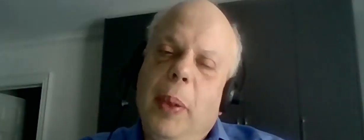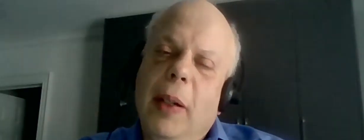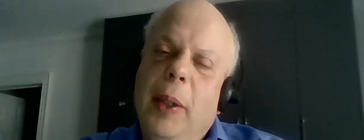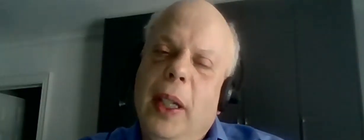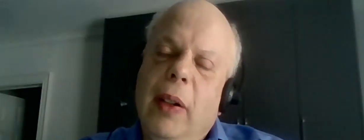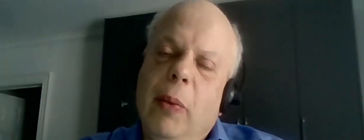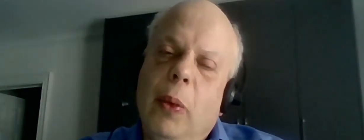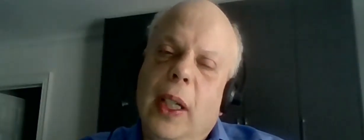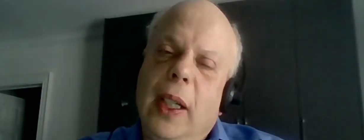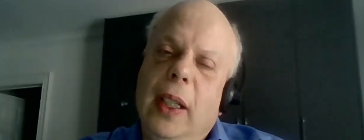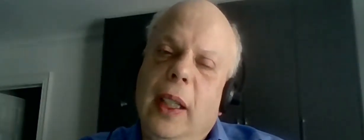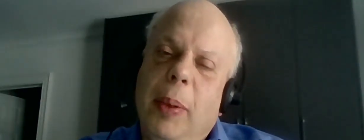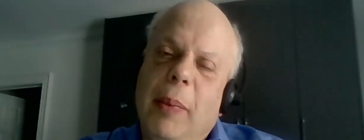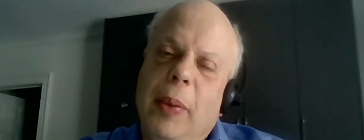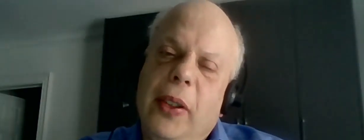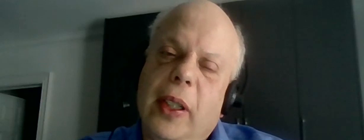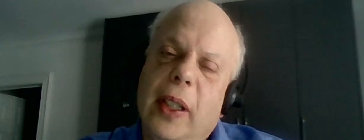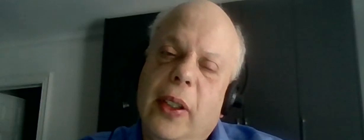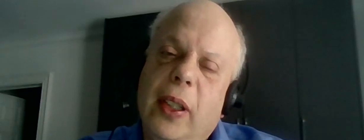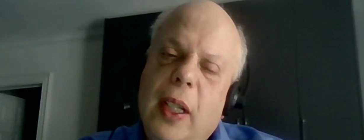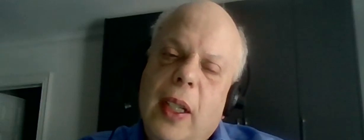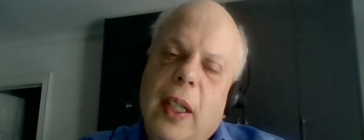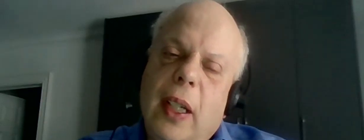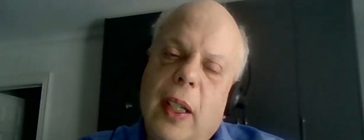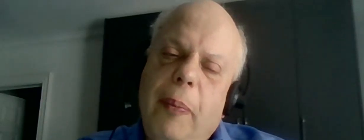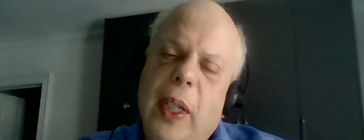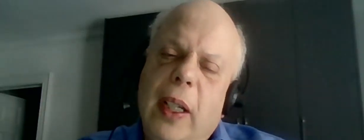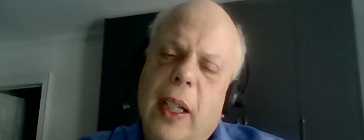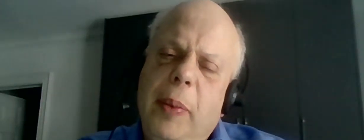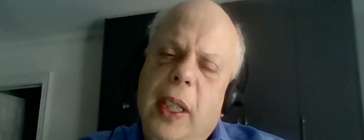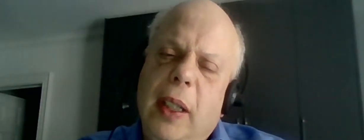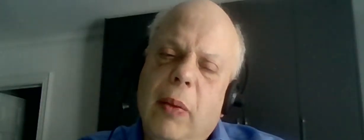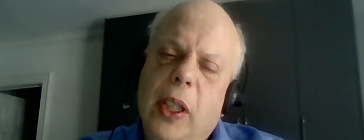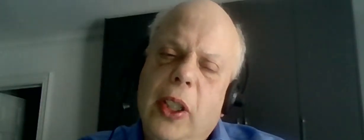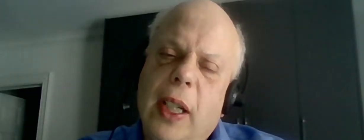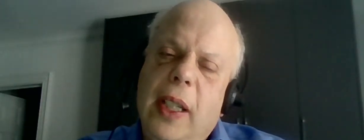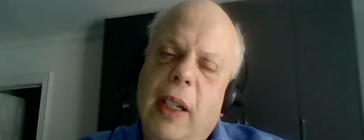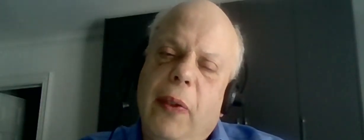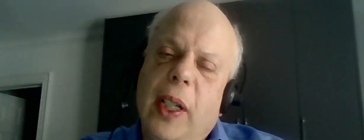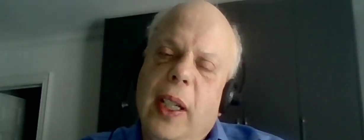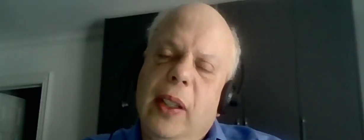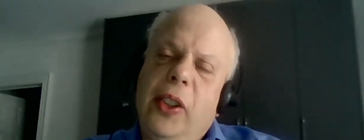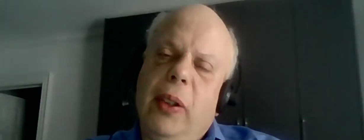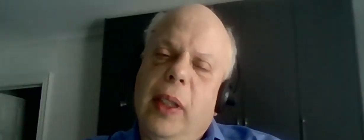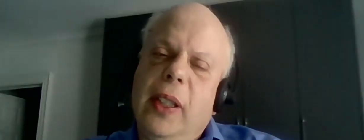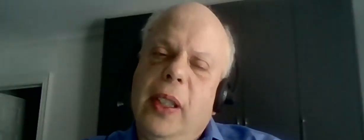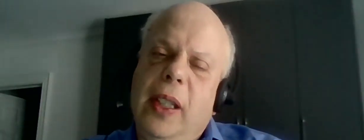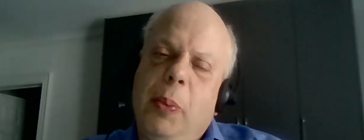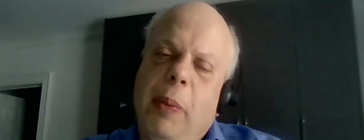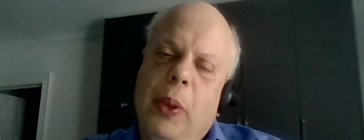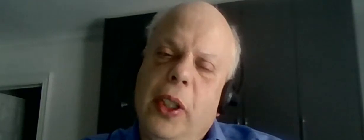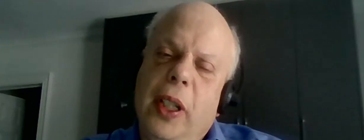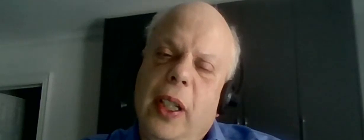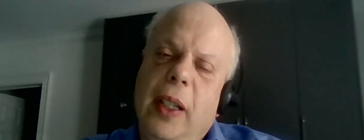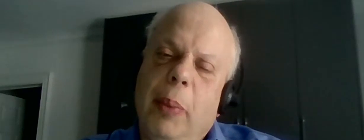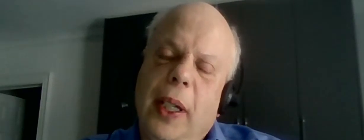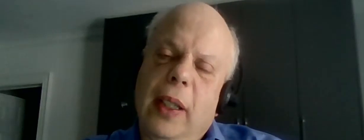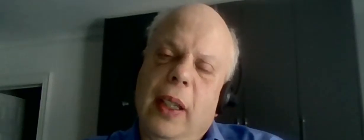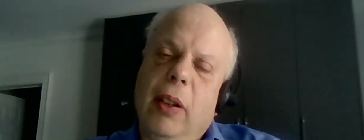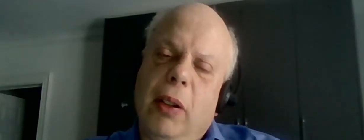made public and widely publicized an update which identified the serious